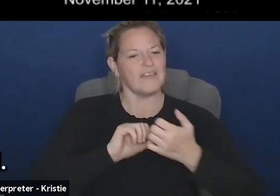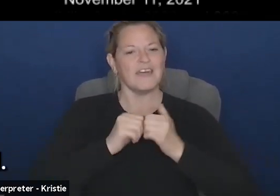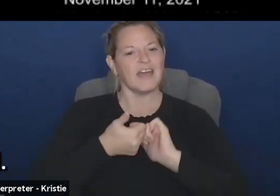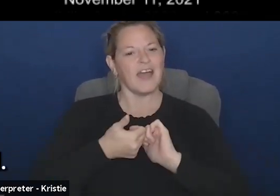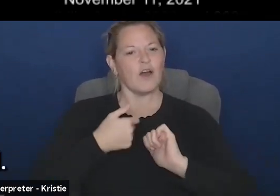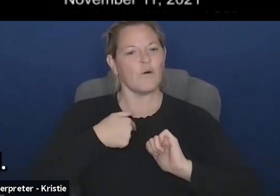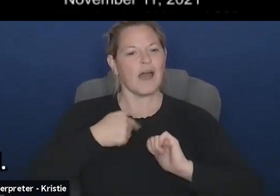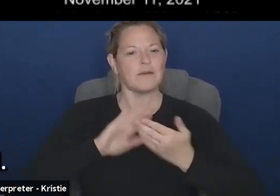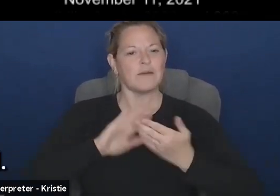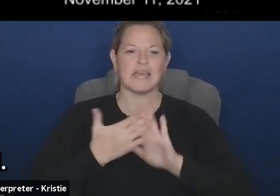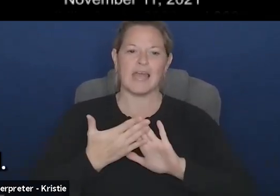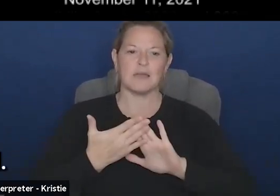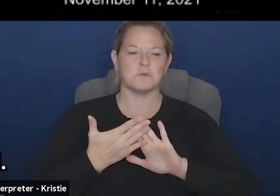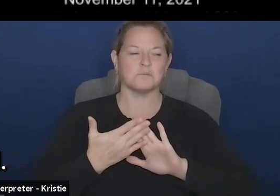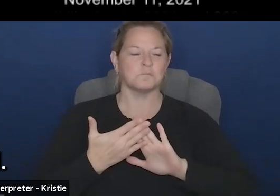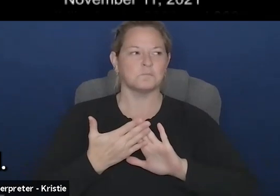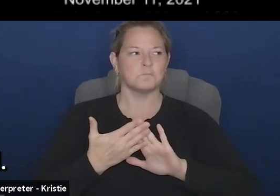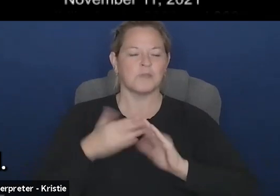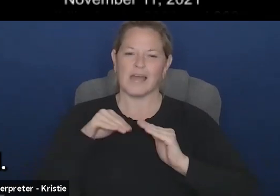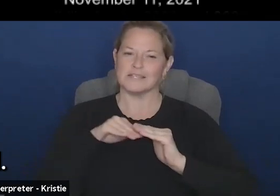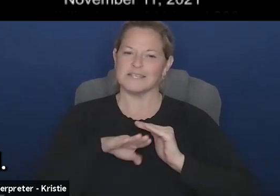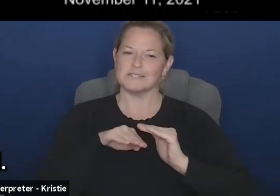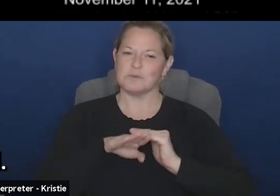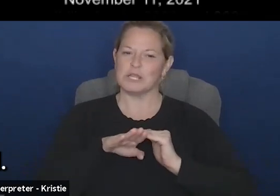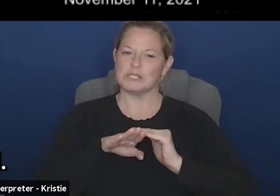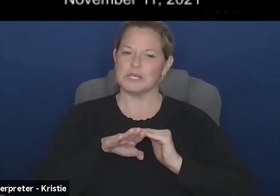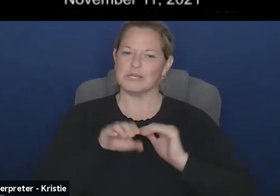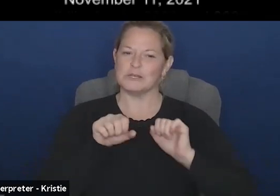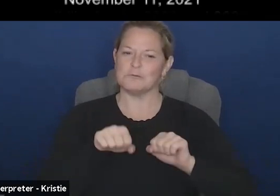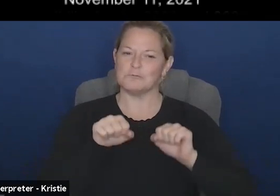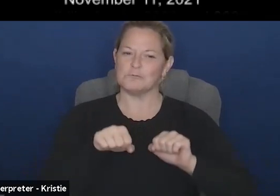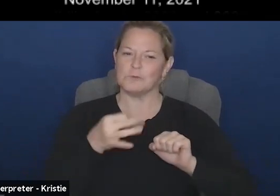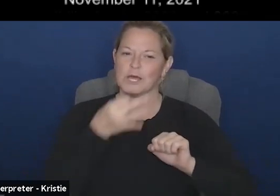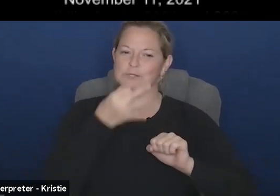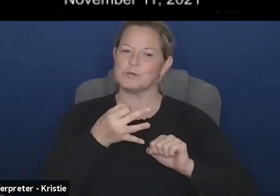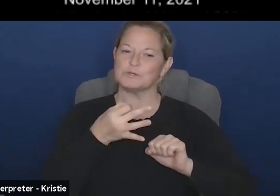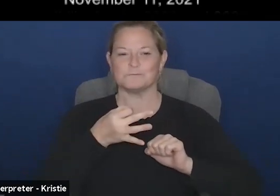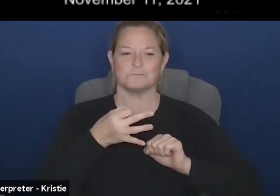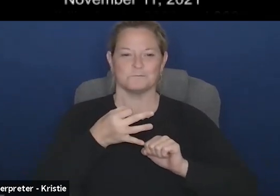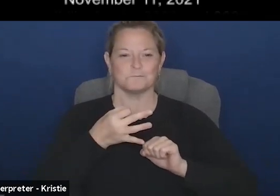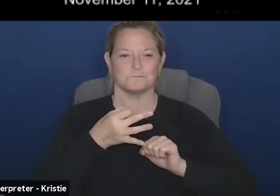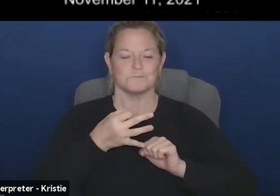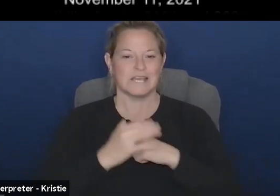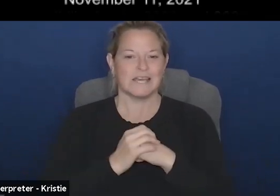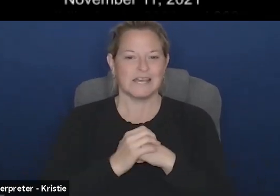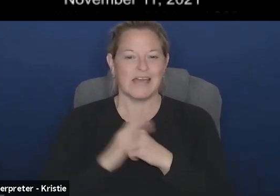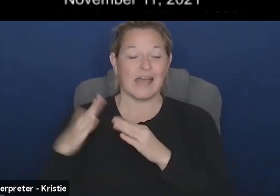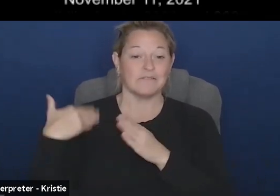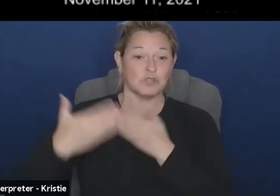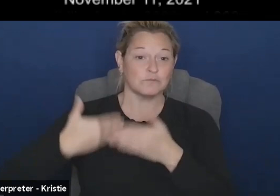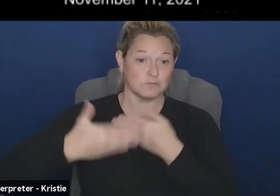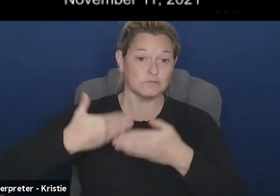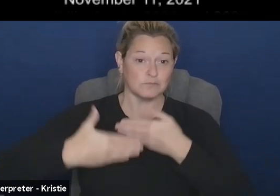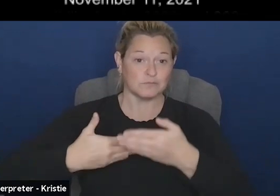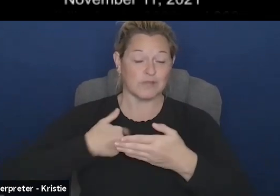instead be an accessibility expert of some kind. And along the way, I'm going